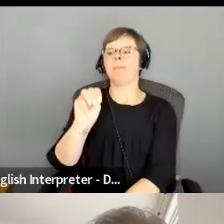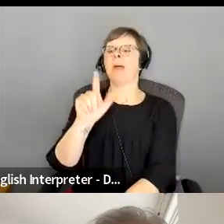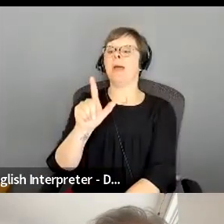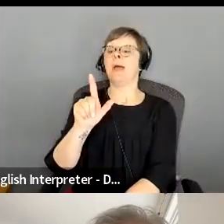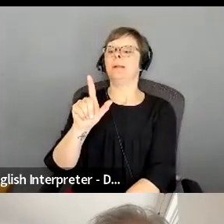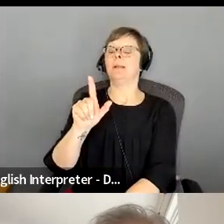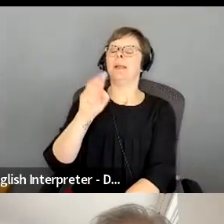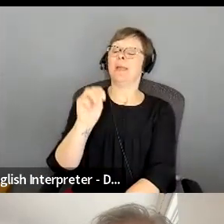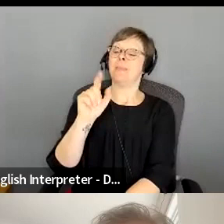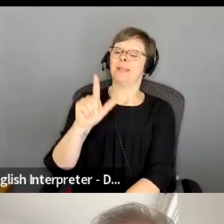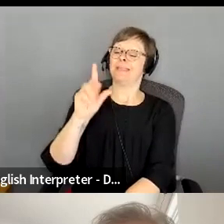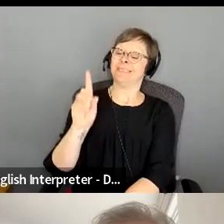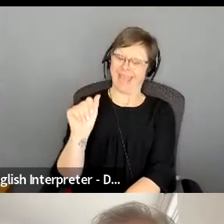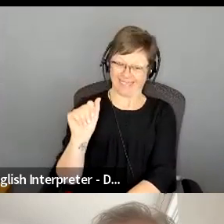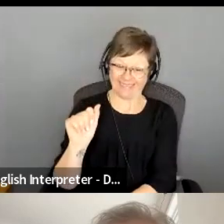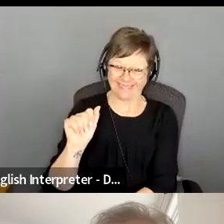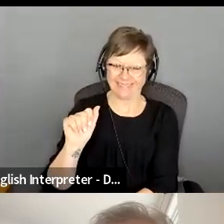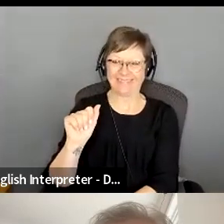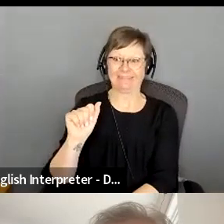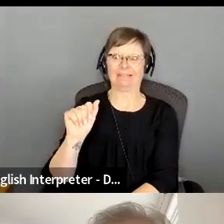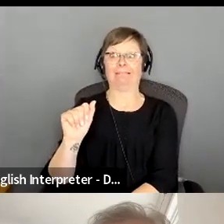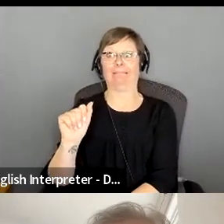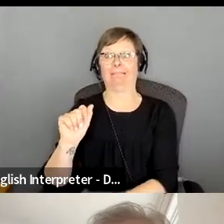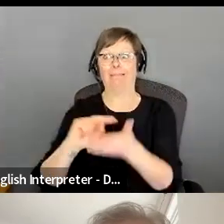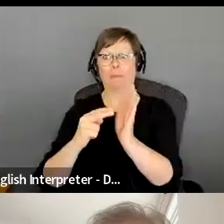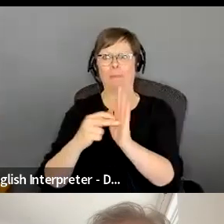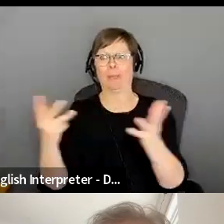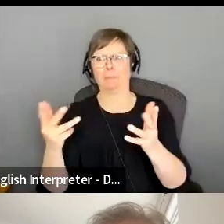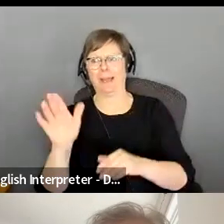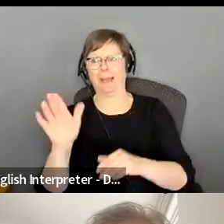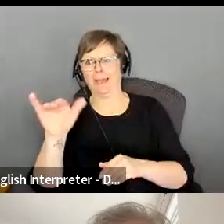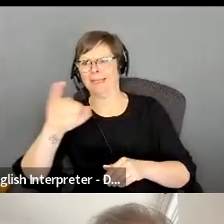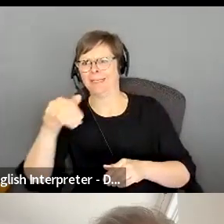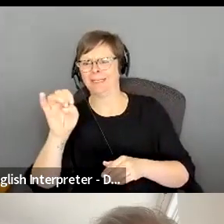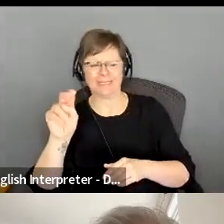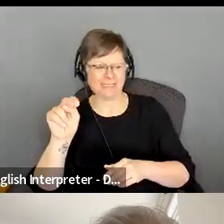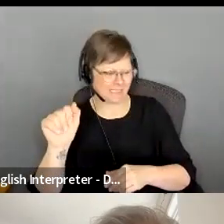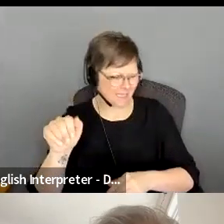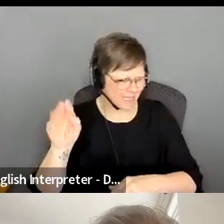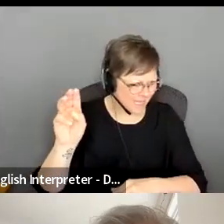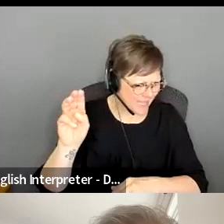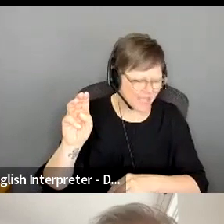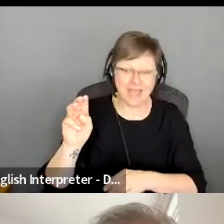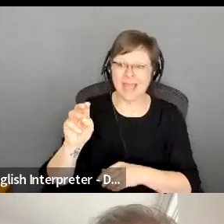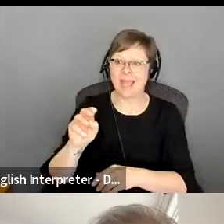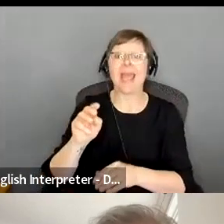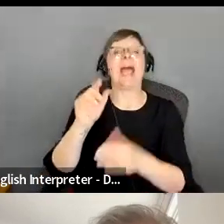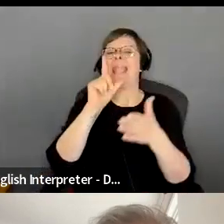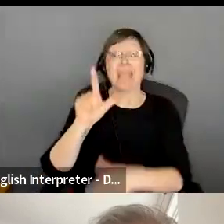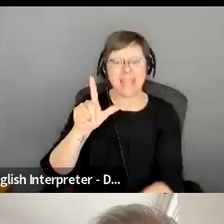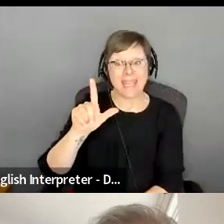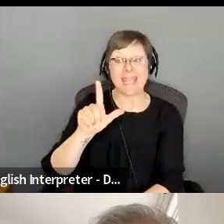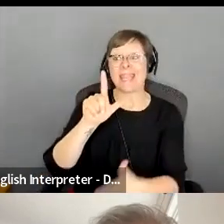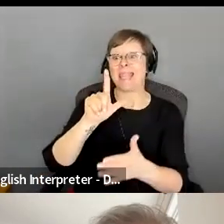LMDA. I'll look to you to tell us what that means. What does that mean, Jenna, LMDA? The Literary Managers